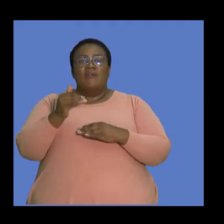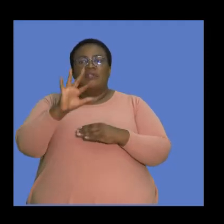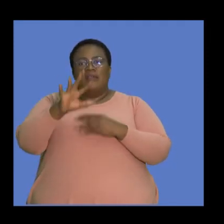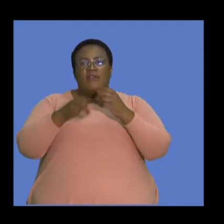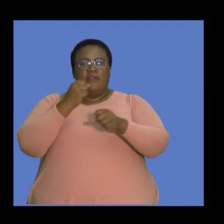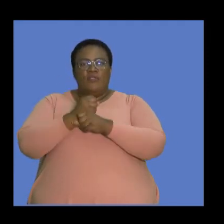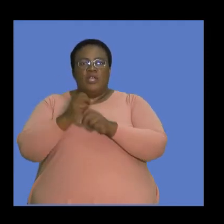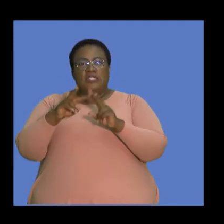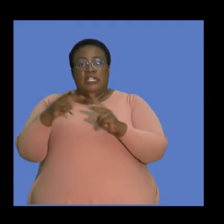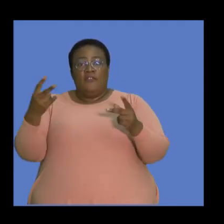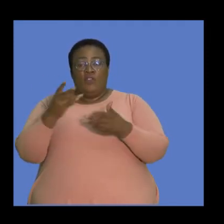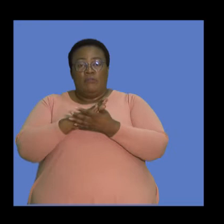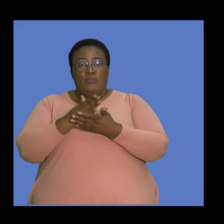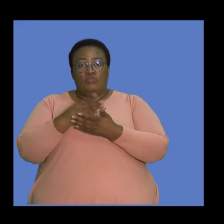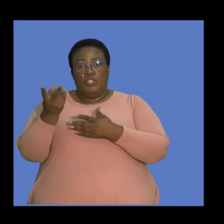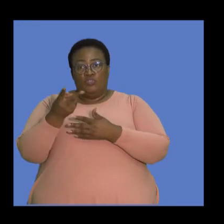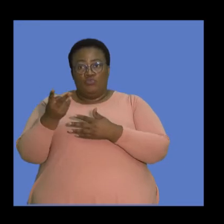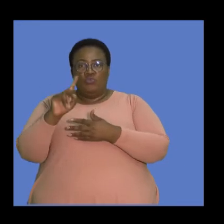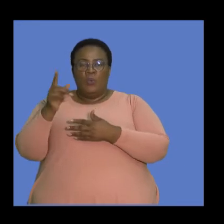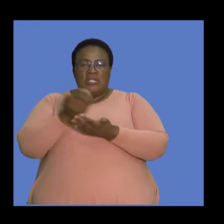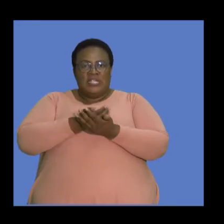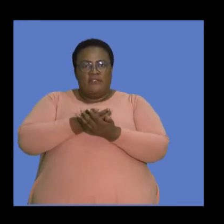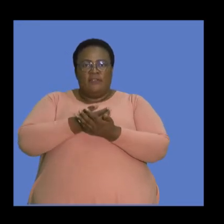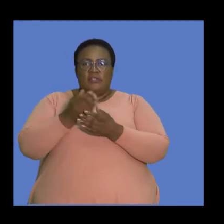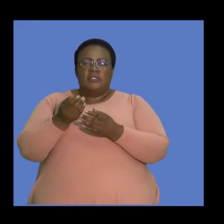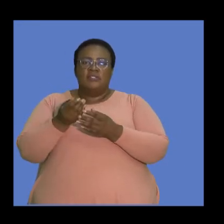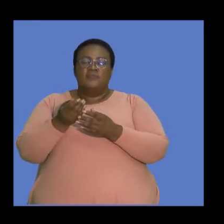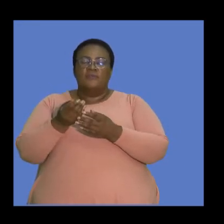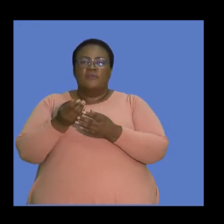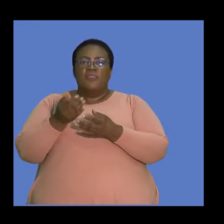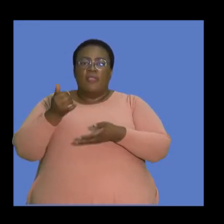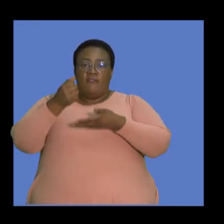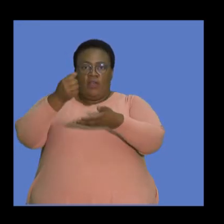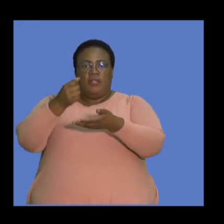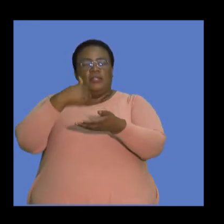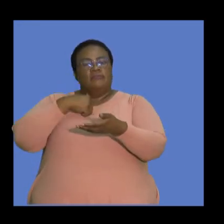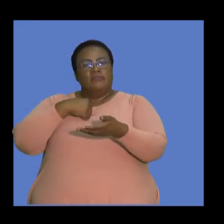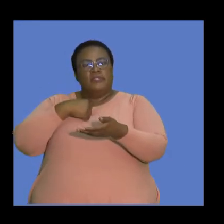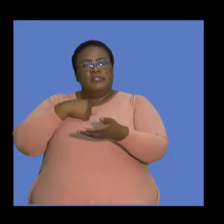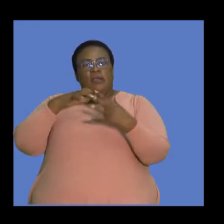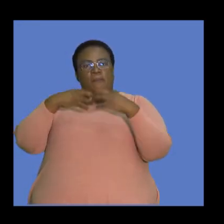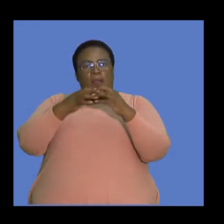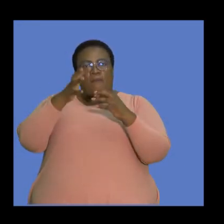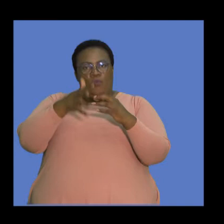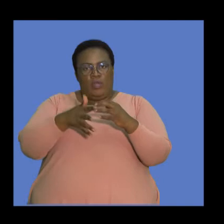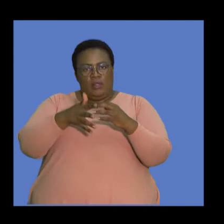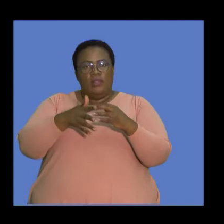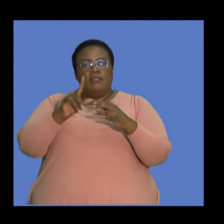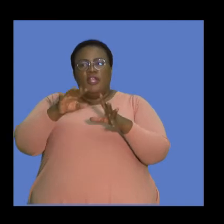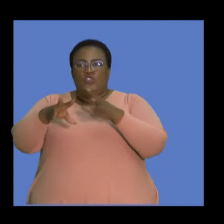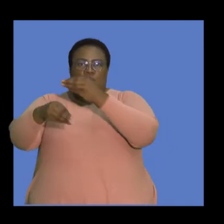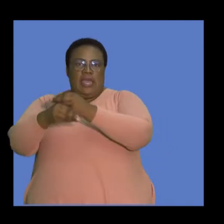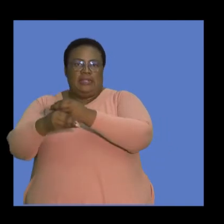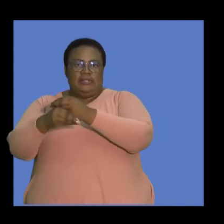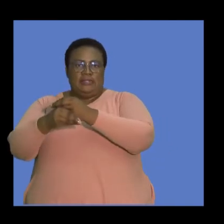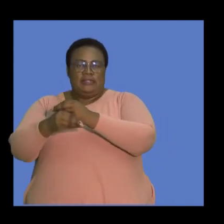two will be the savings fund that I will be putting in place. And then the difference is rather